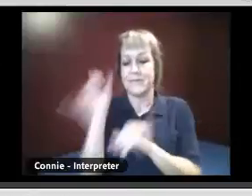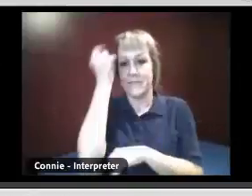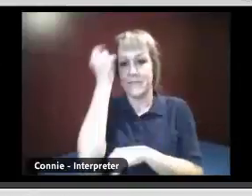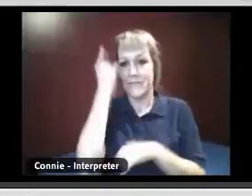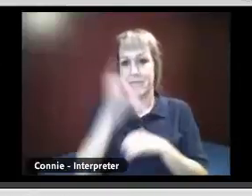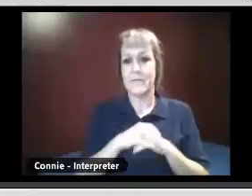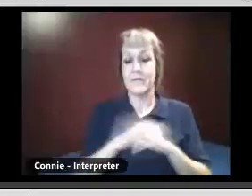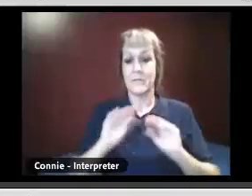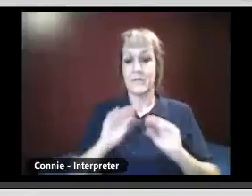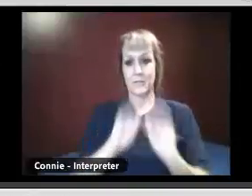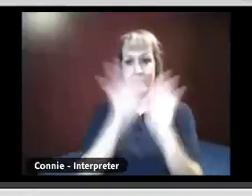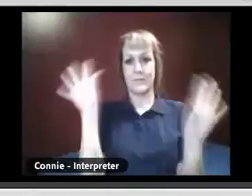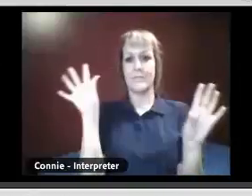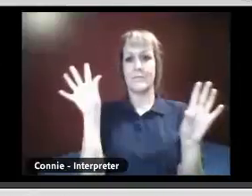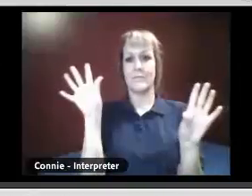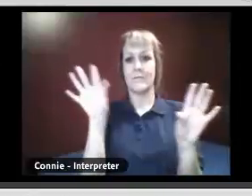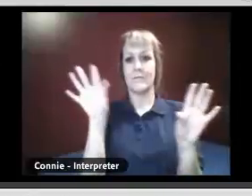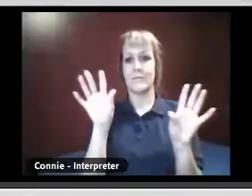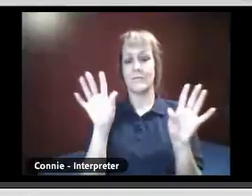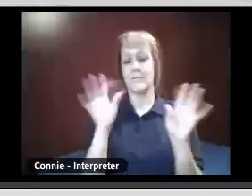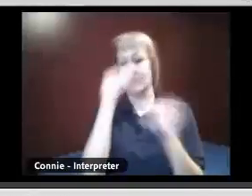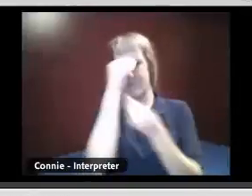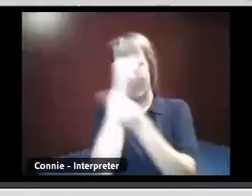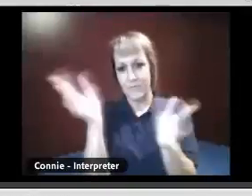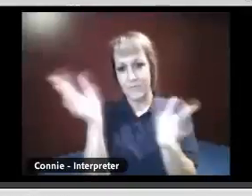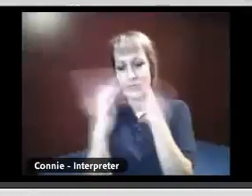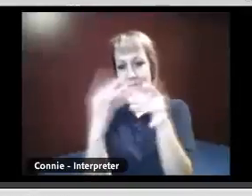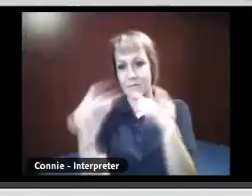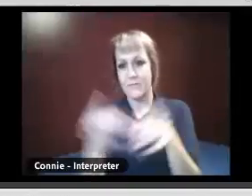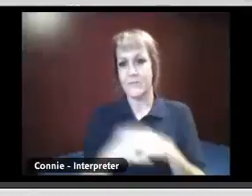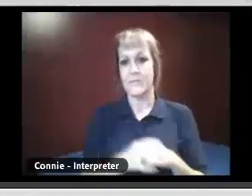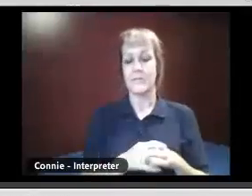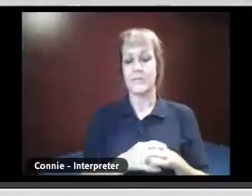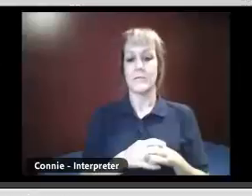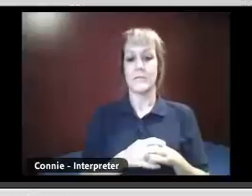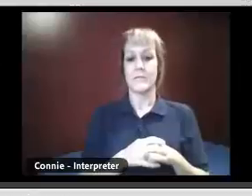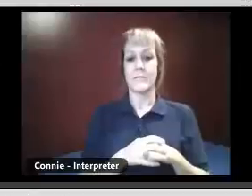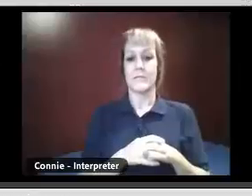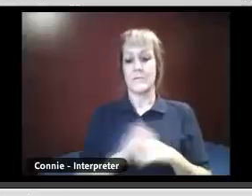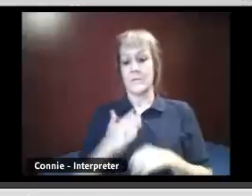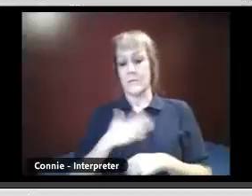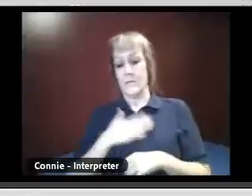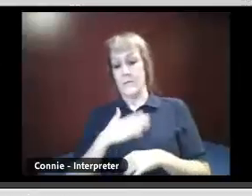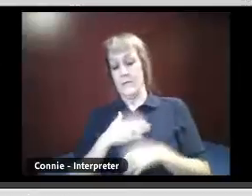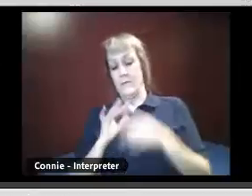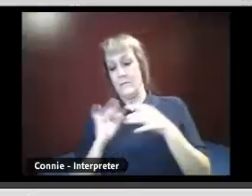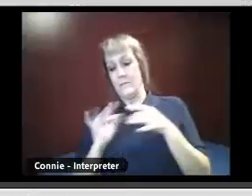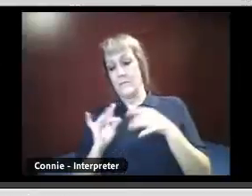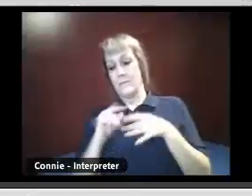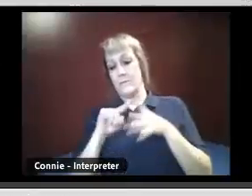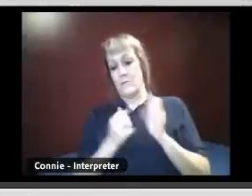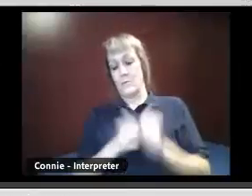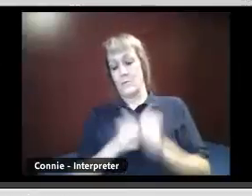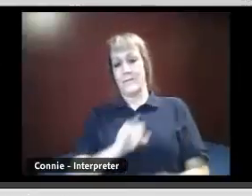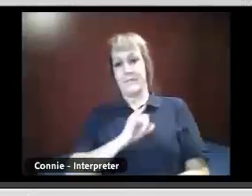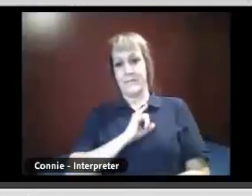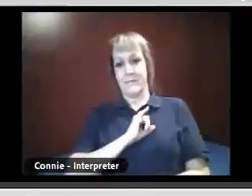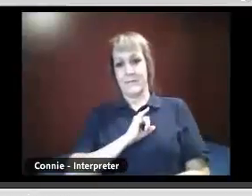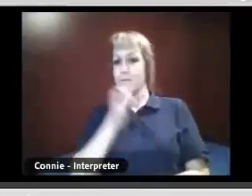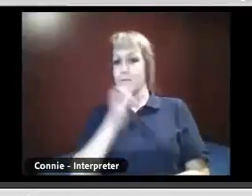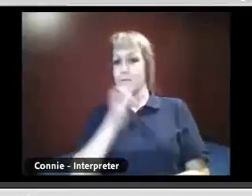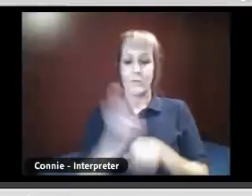clear about the messages that we send. If it's on your end, start with I and avoid you. The minute